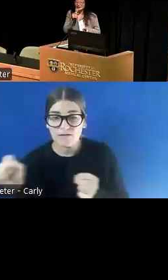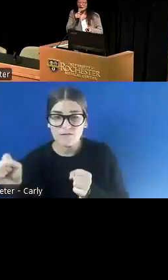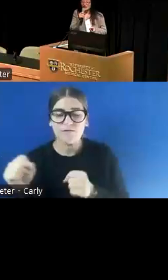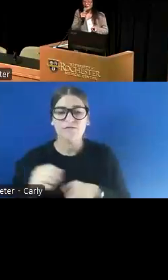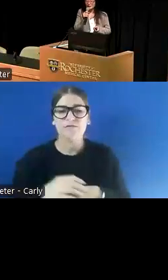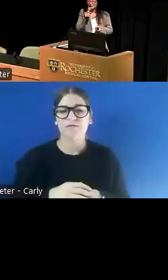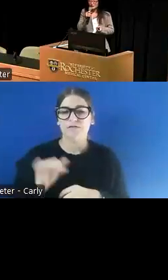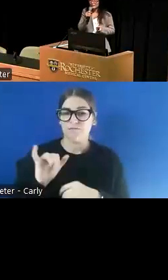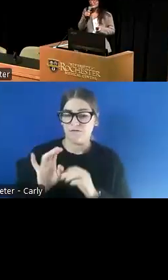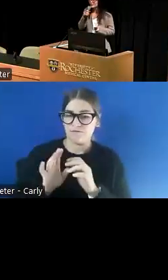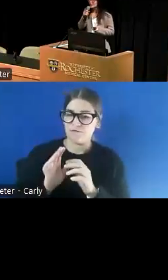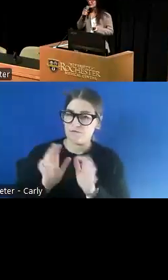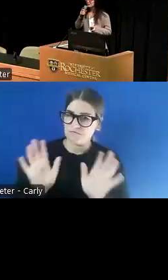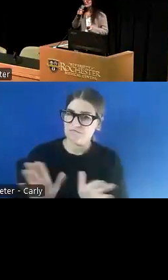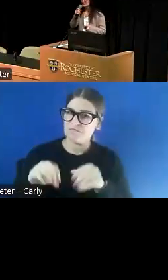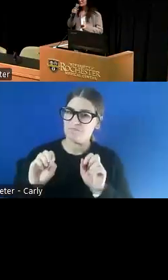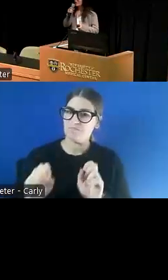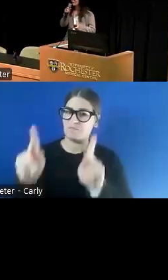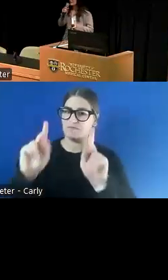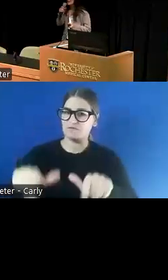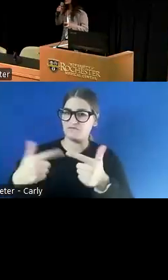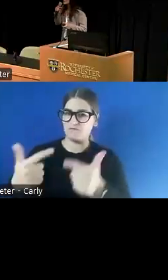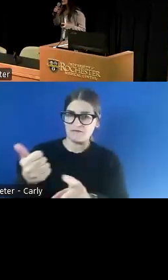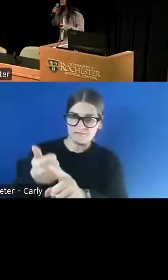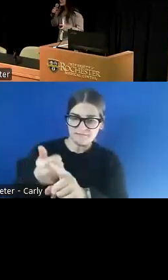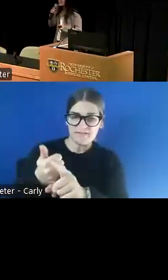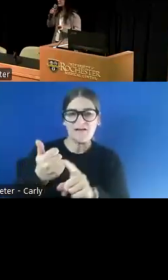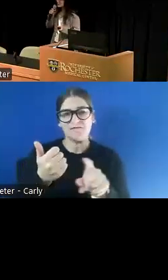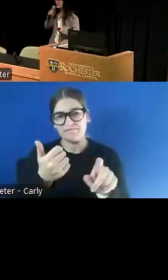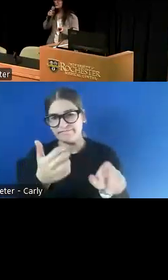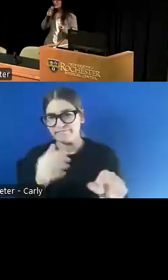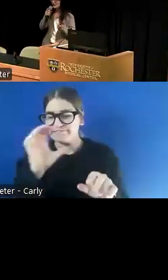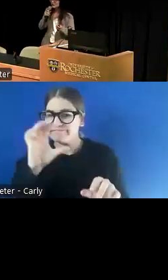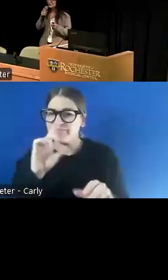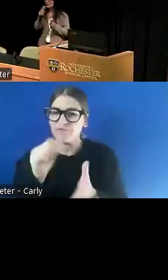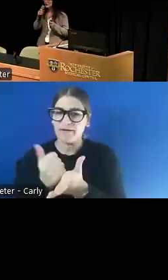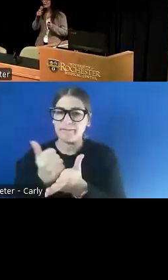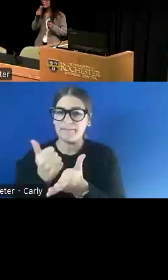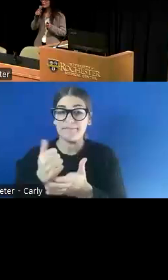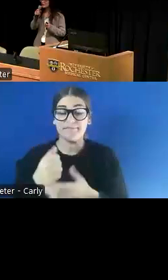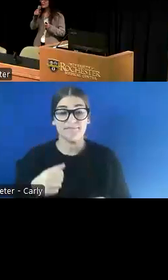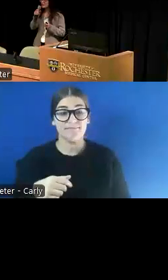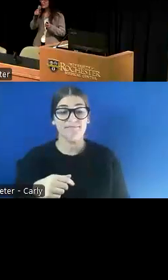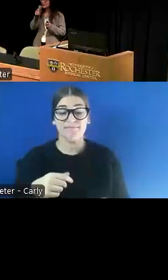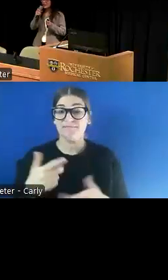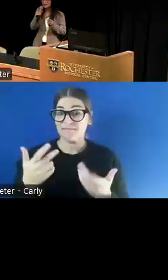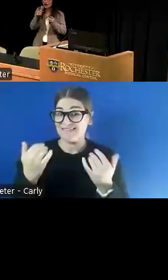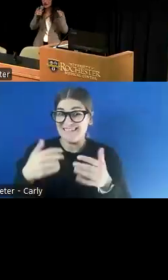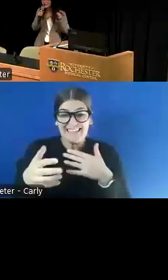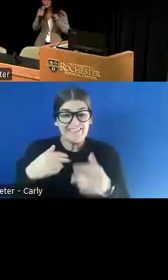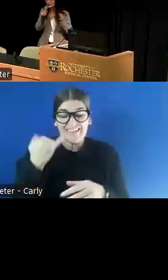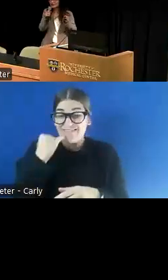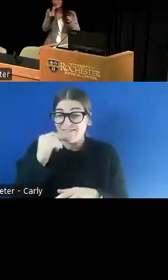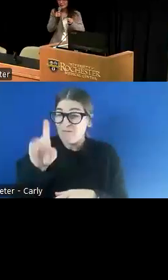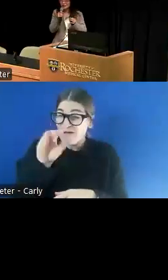building autonomy for them to seek professional help. And so even though military chaplains have 100% confidentiality and they can't